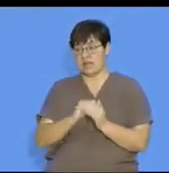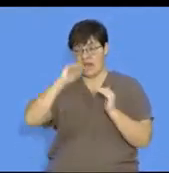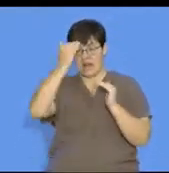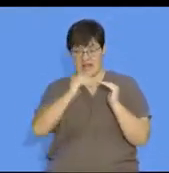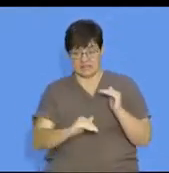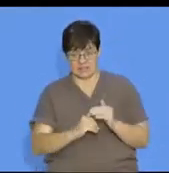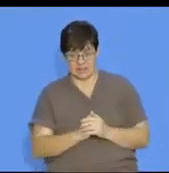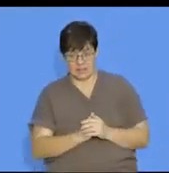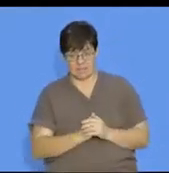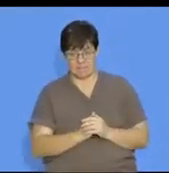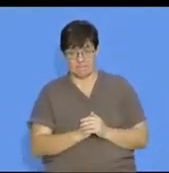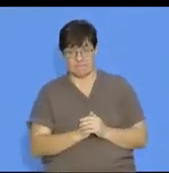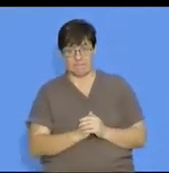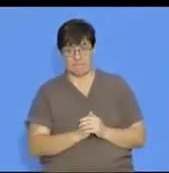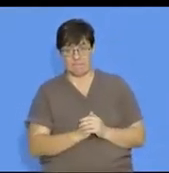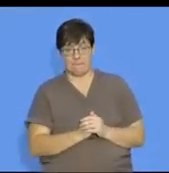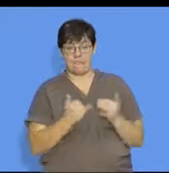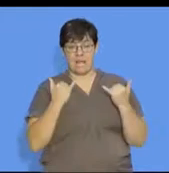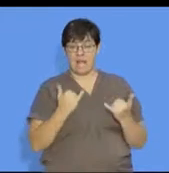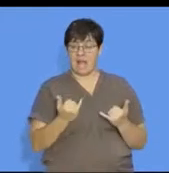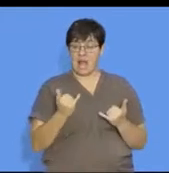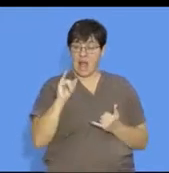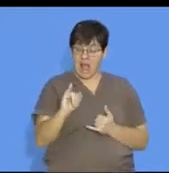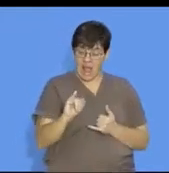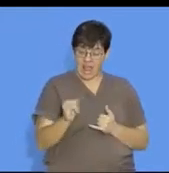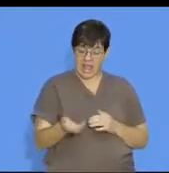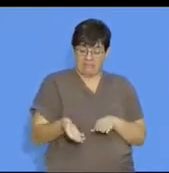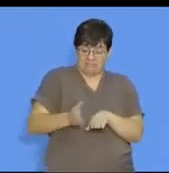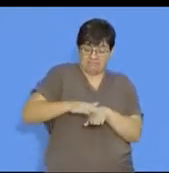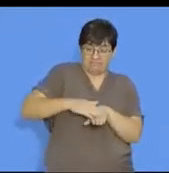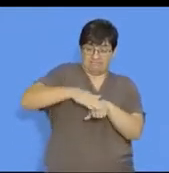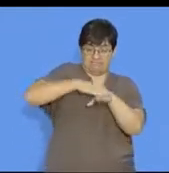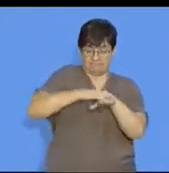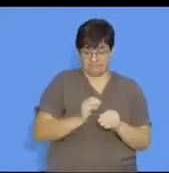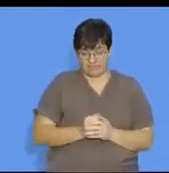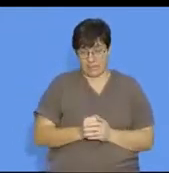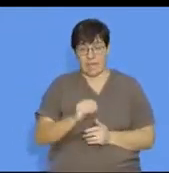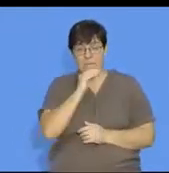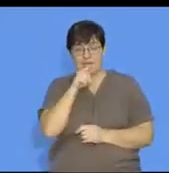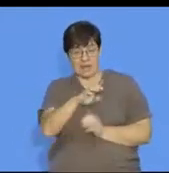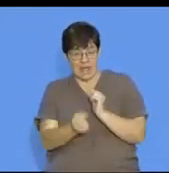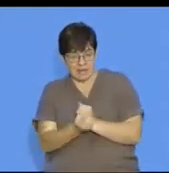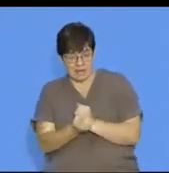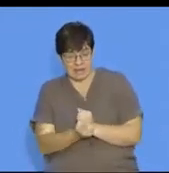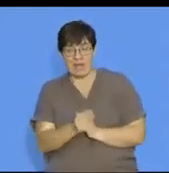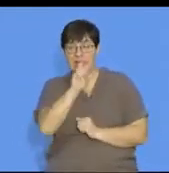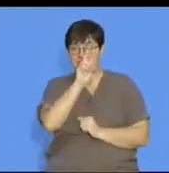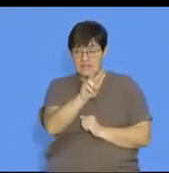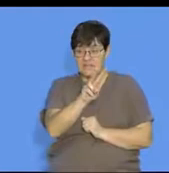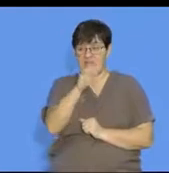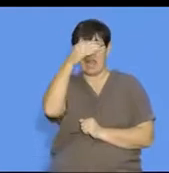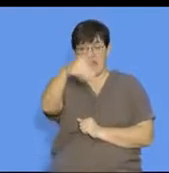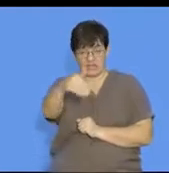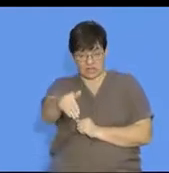right? So external resistance decreases, current increases. Now, once that happens, it means V